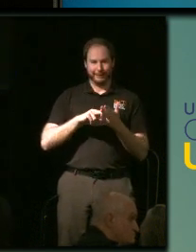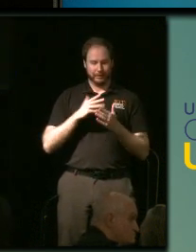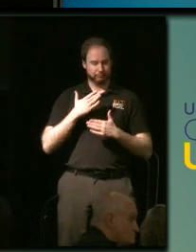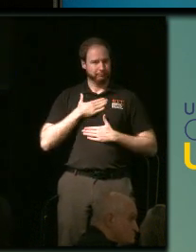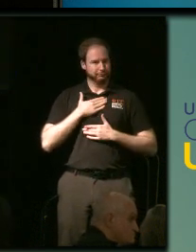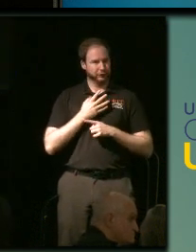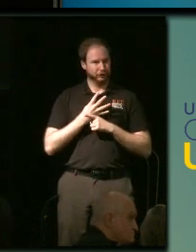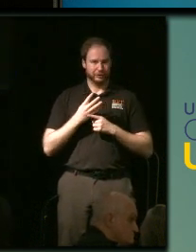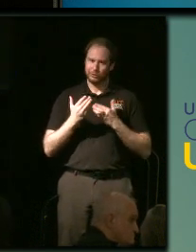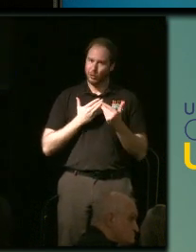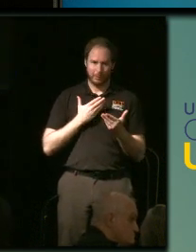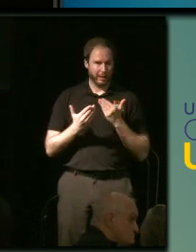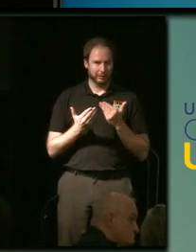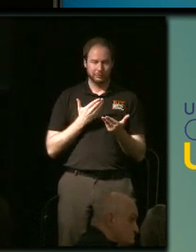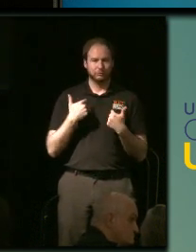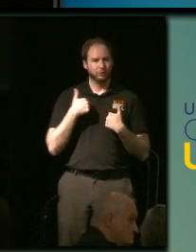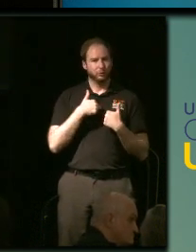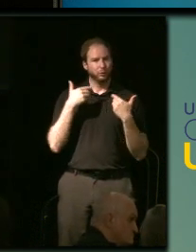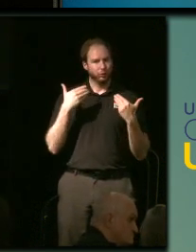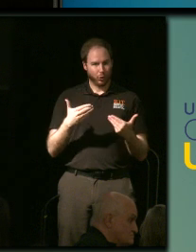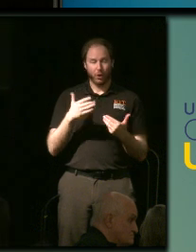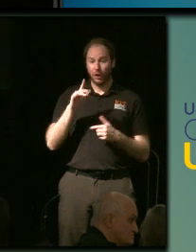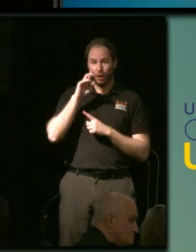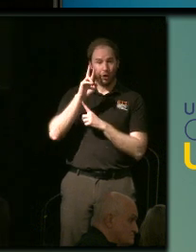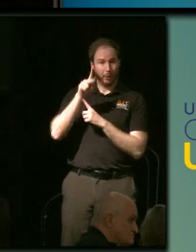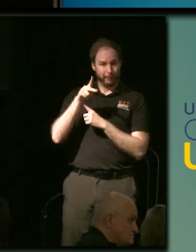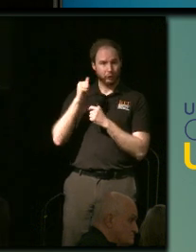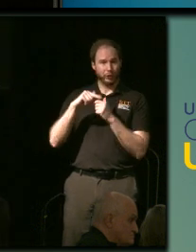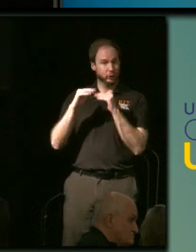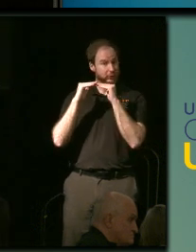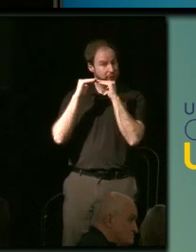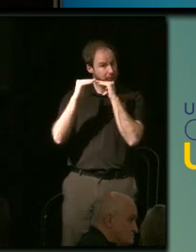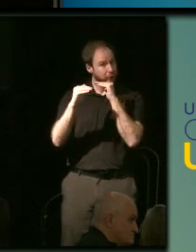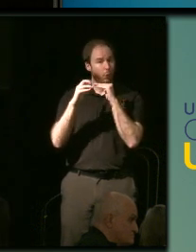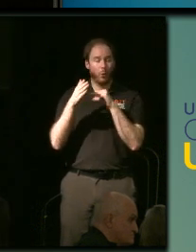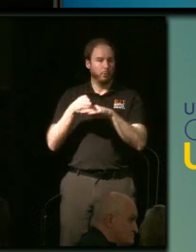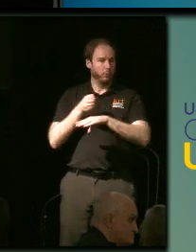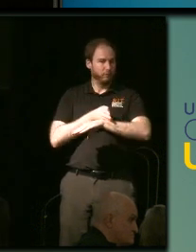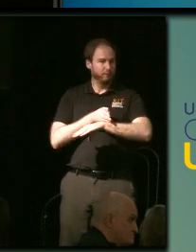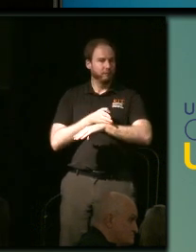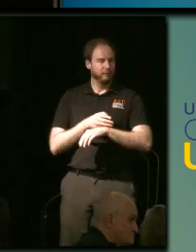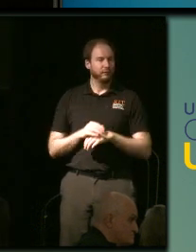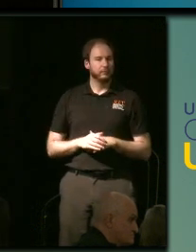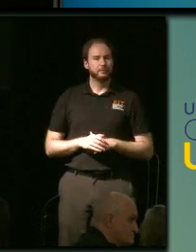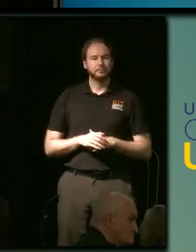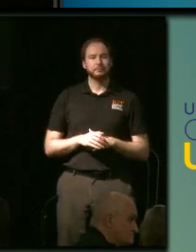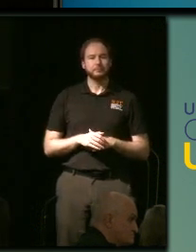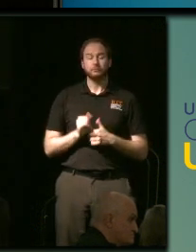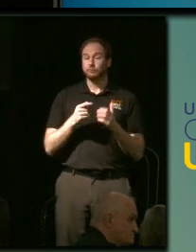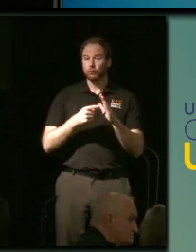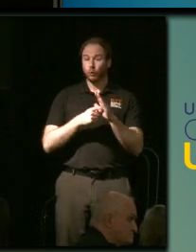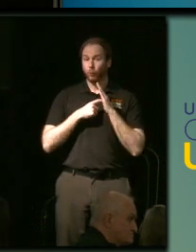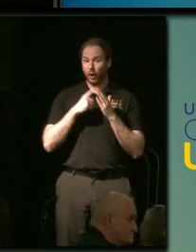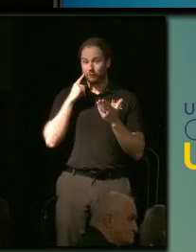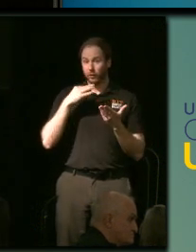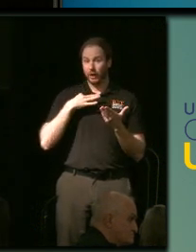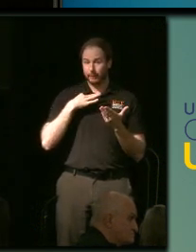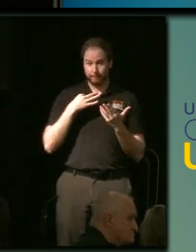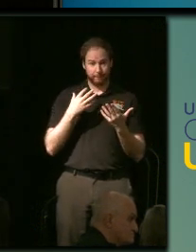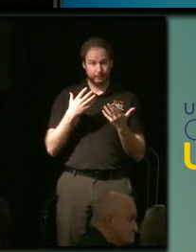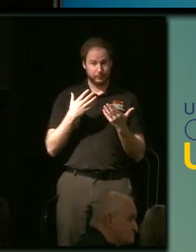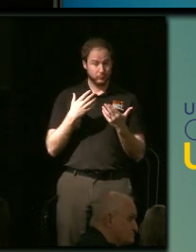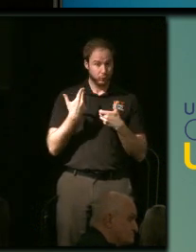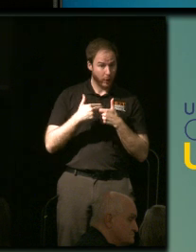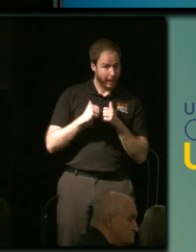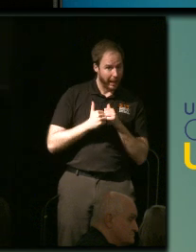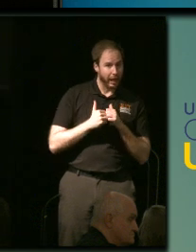go and try and help slow down your RP or perhaps improve your vision. So what's required to be eligible for all these things? Well, the first